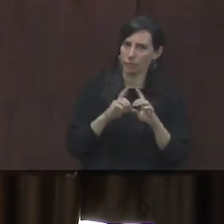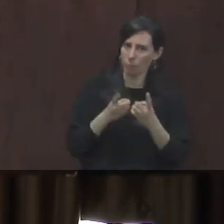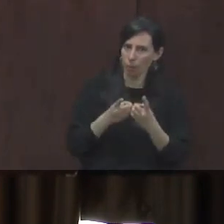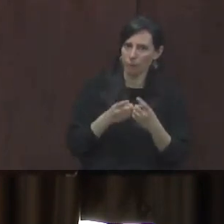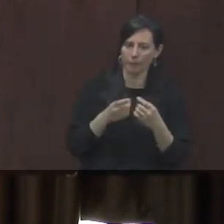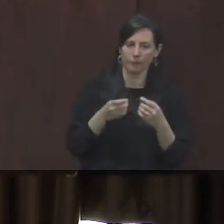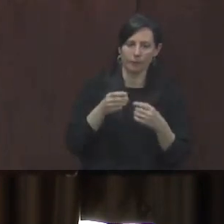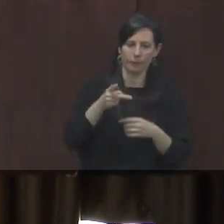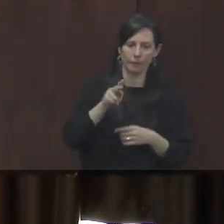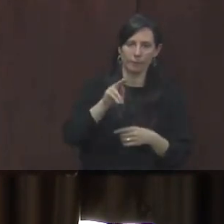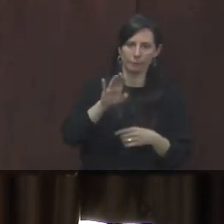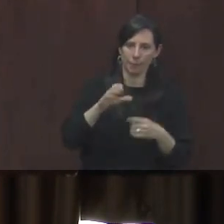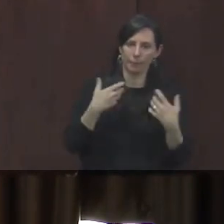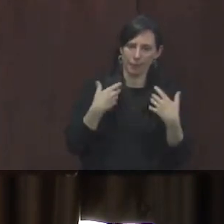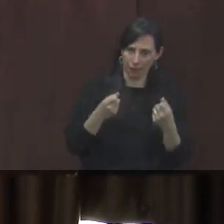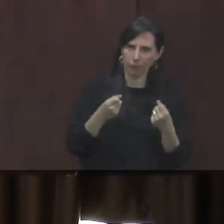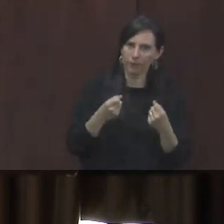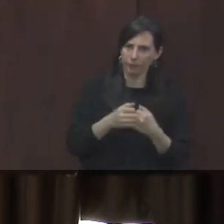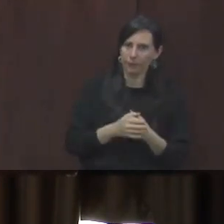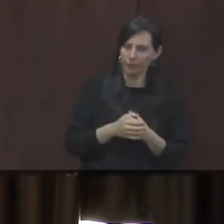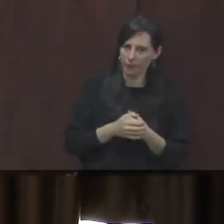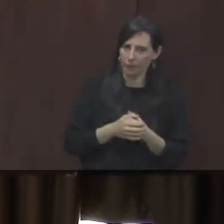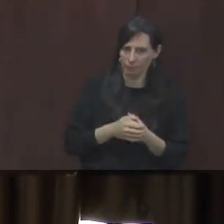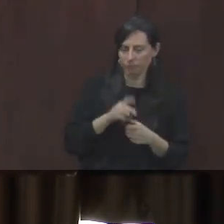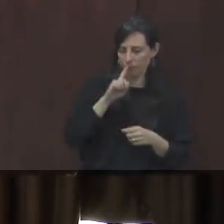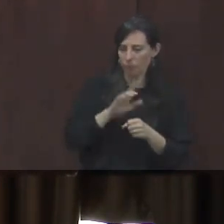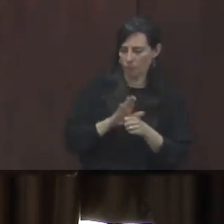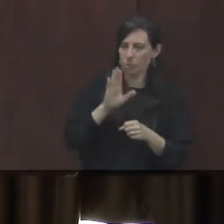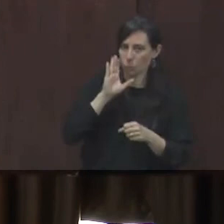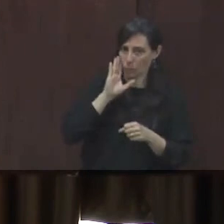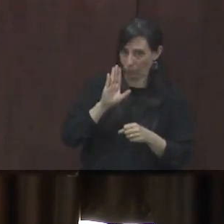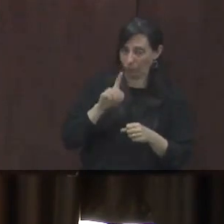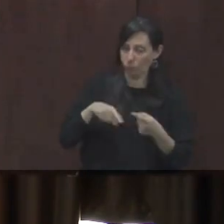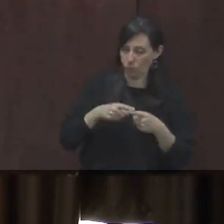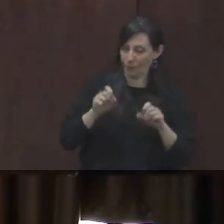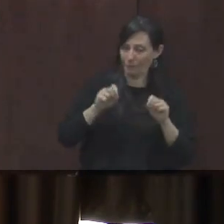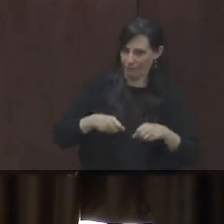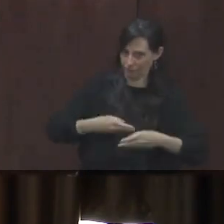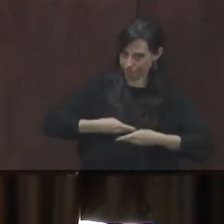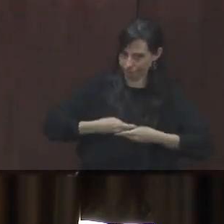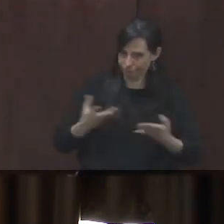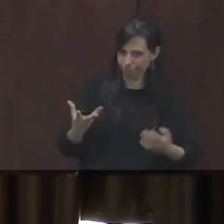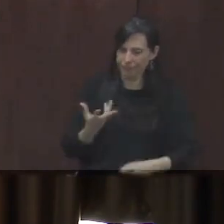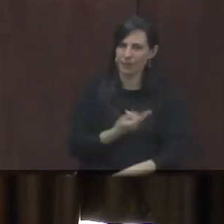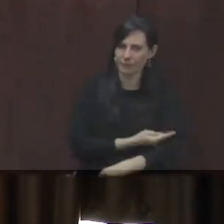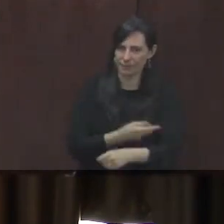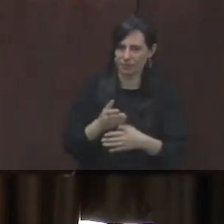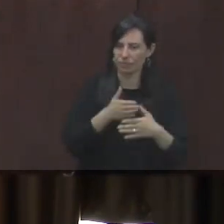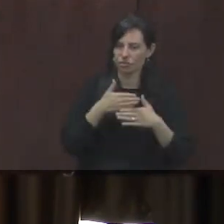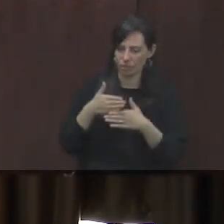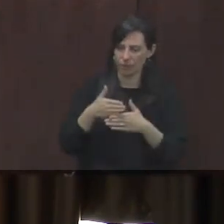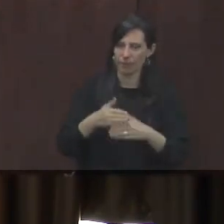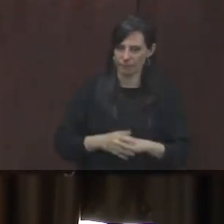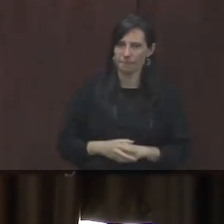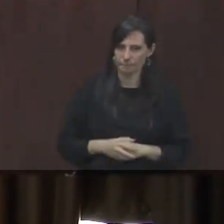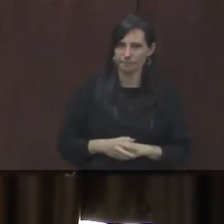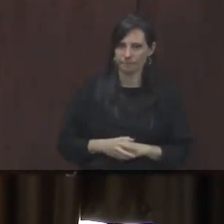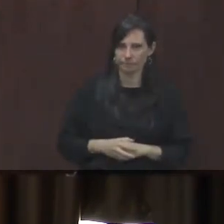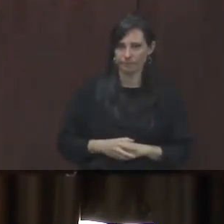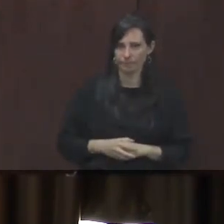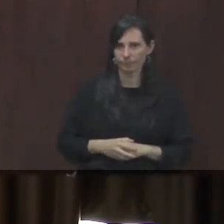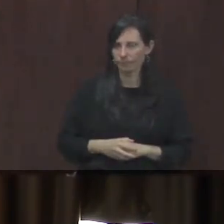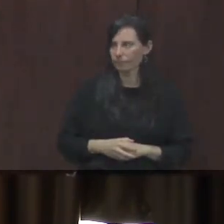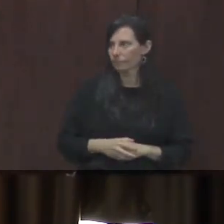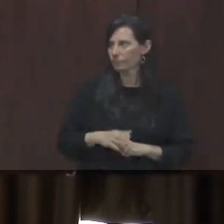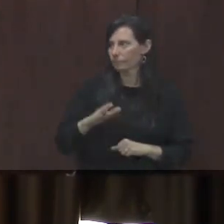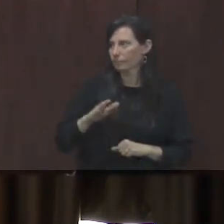sure that we share the wealth and spread the vaccine. Okay, thank you. Yep. All right. Avril, are